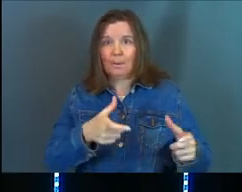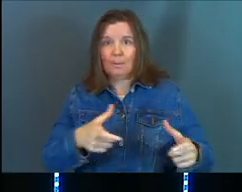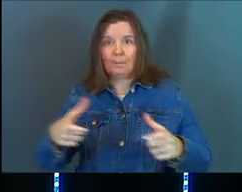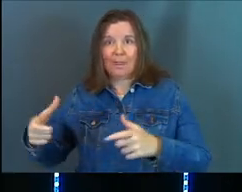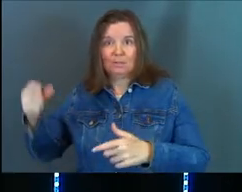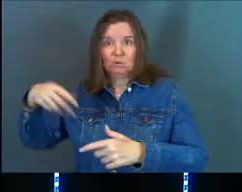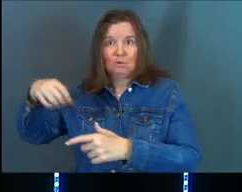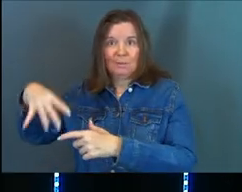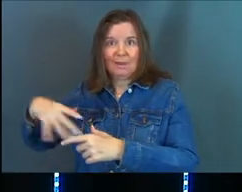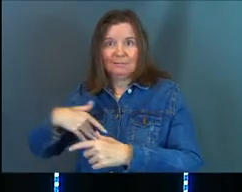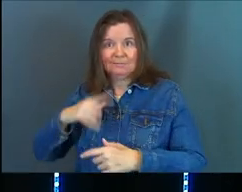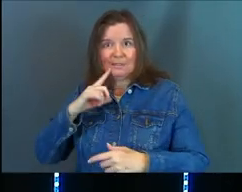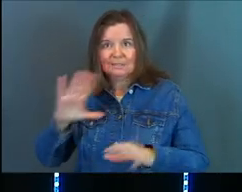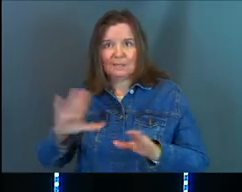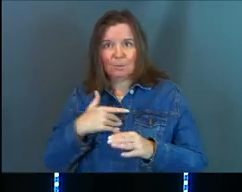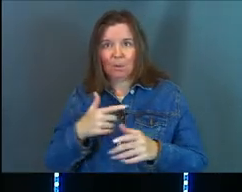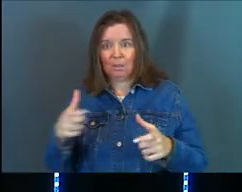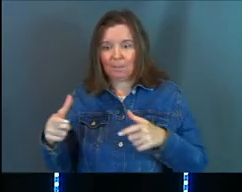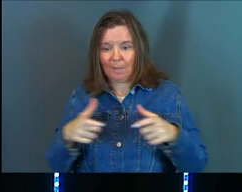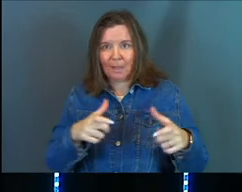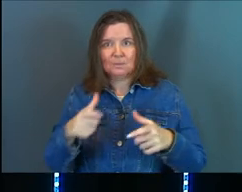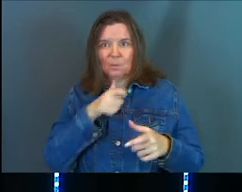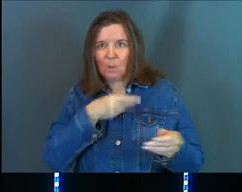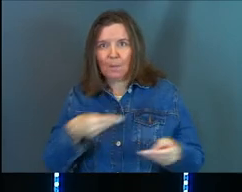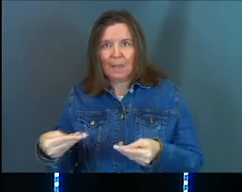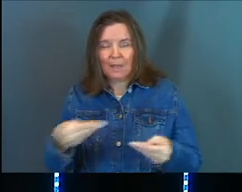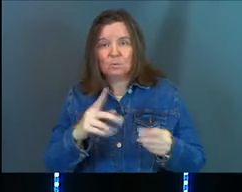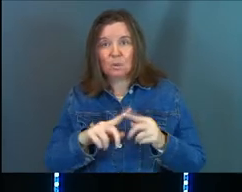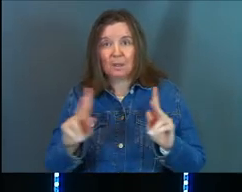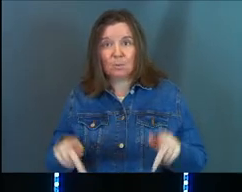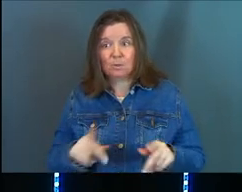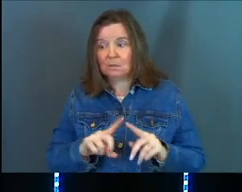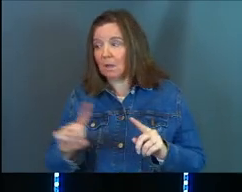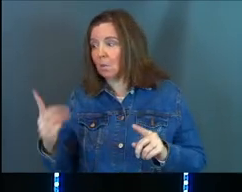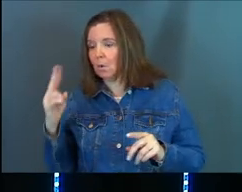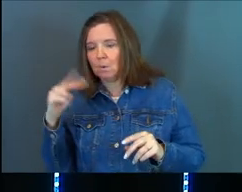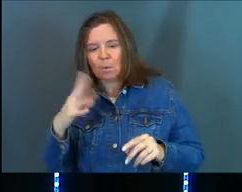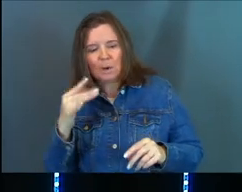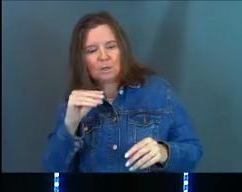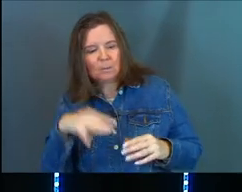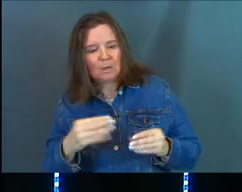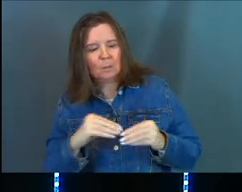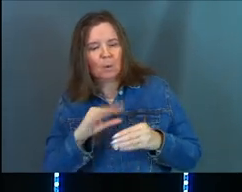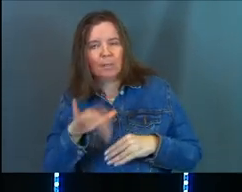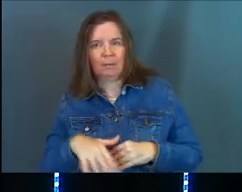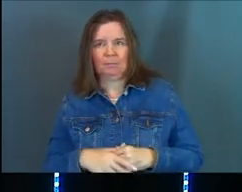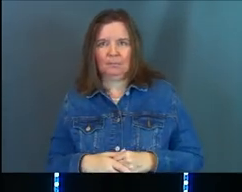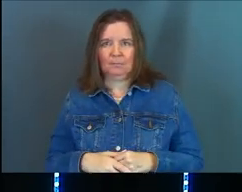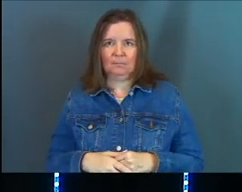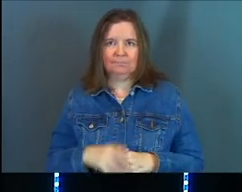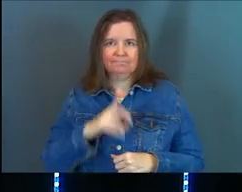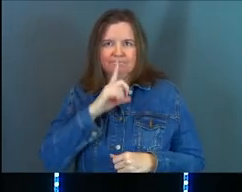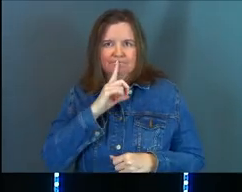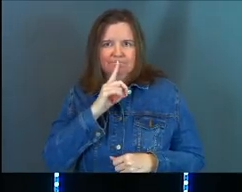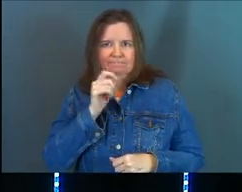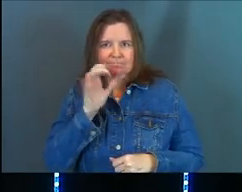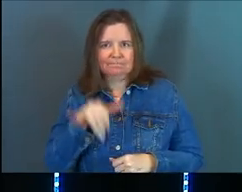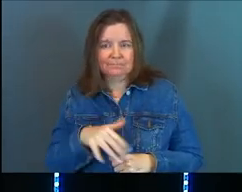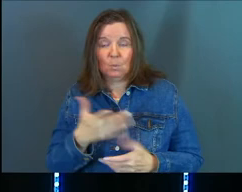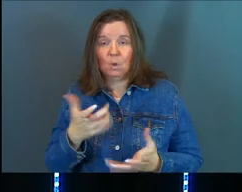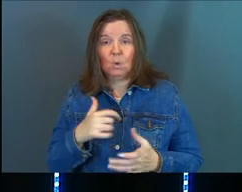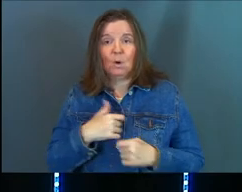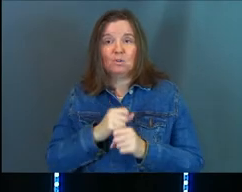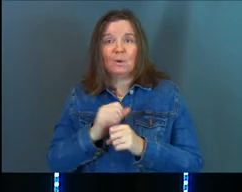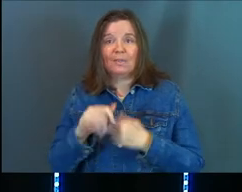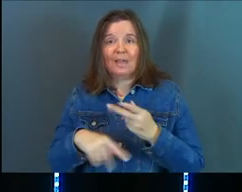to you on Sunday morning. We don't pass plates back and forth to where the person down the row is like, why didn't you put more in there? We